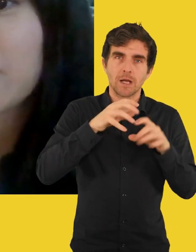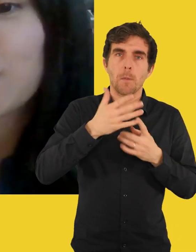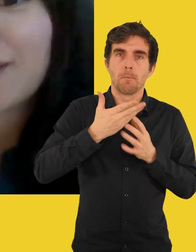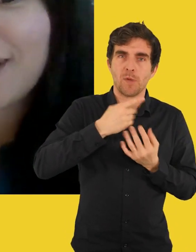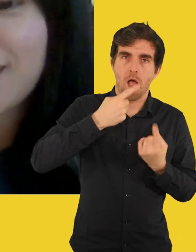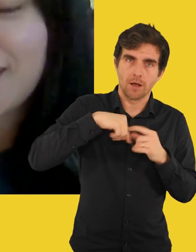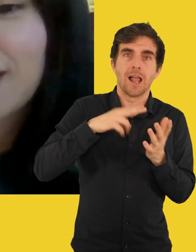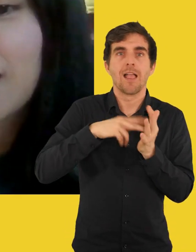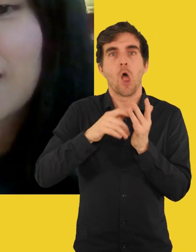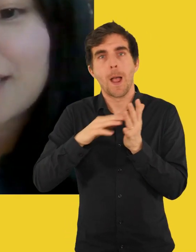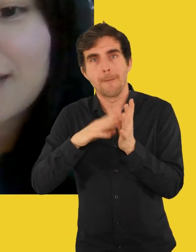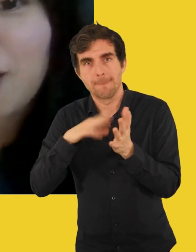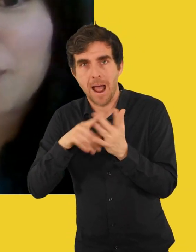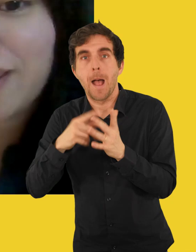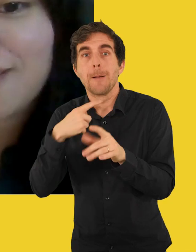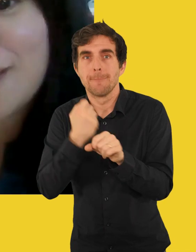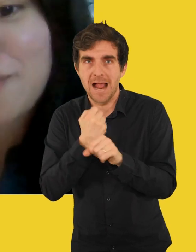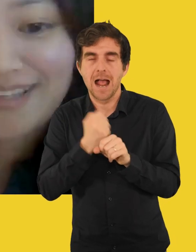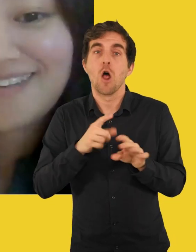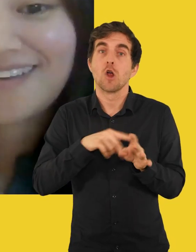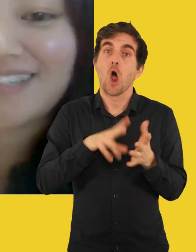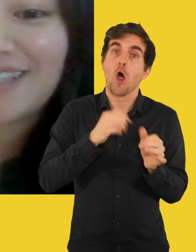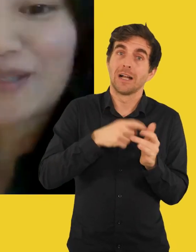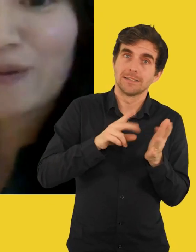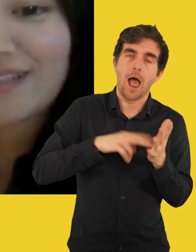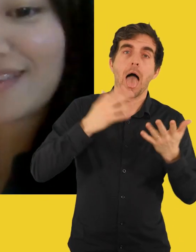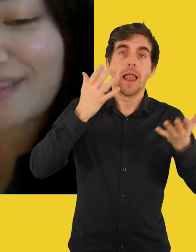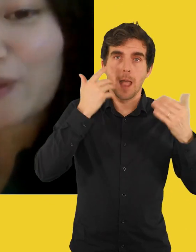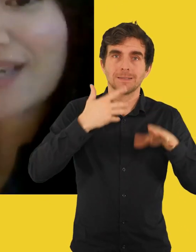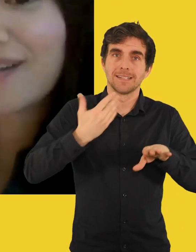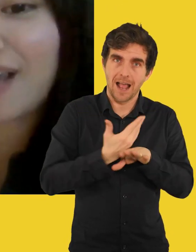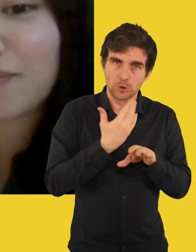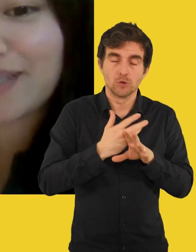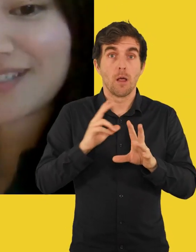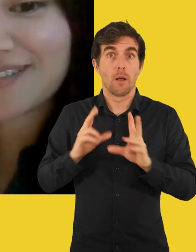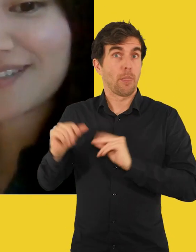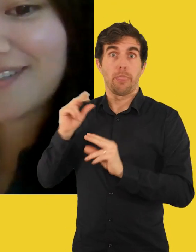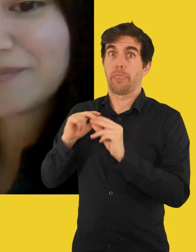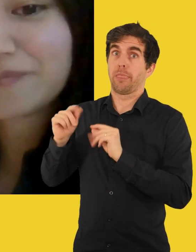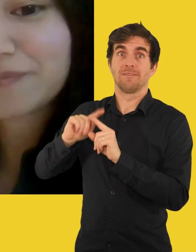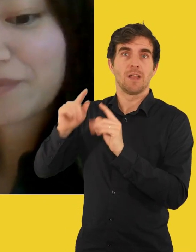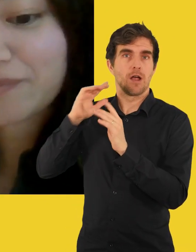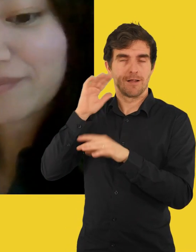Freeze Between Us, Newton Makers, me, and Yongin Climate Action,